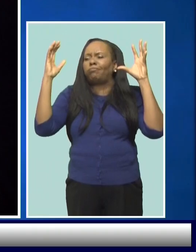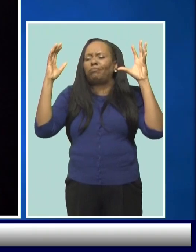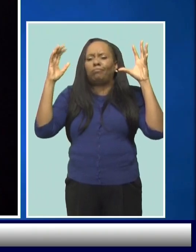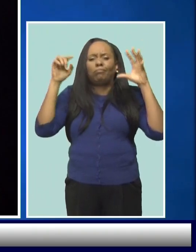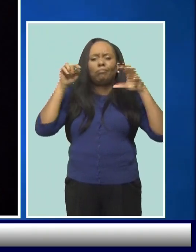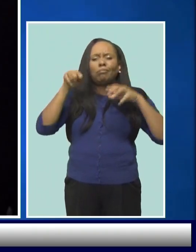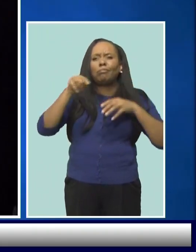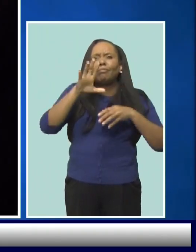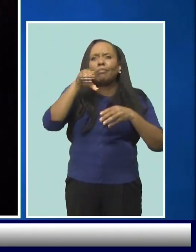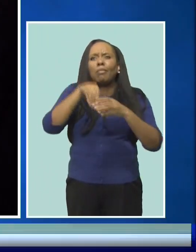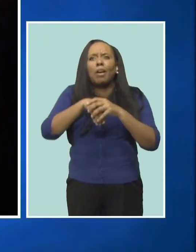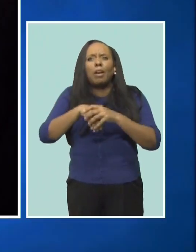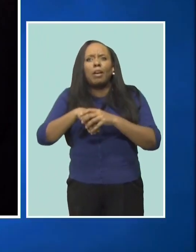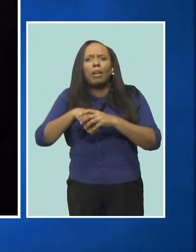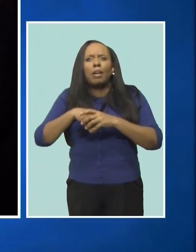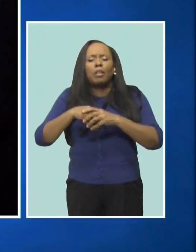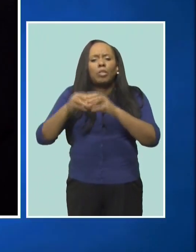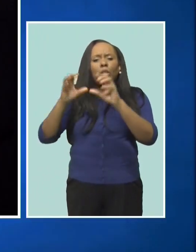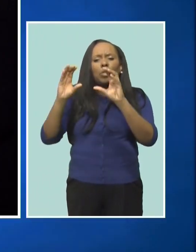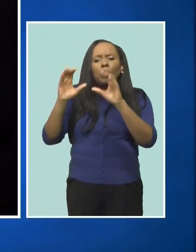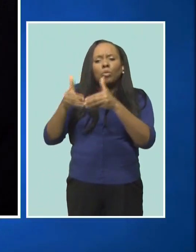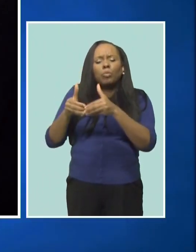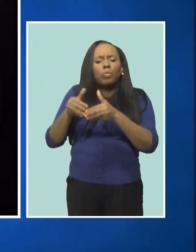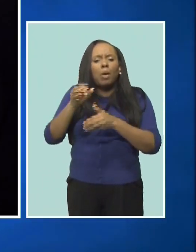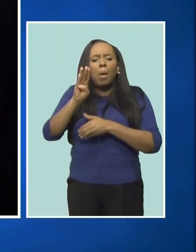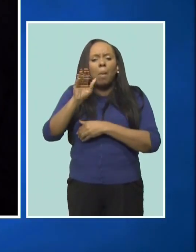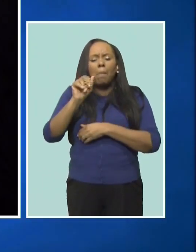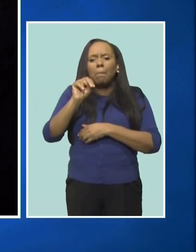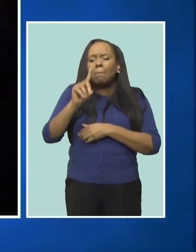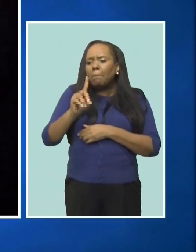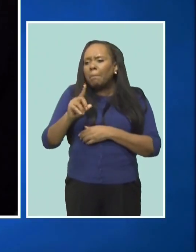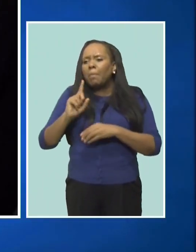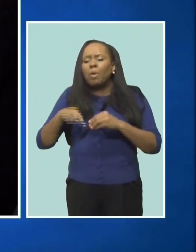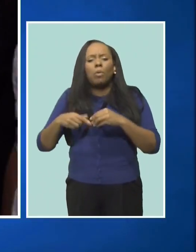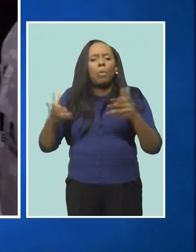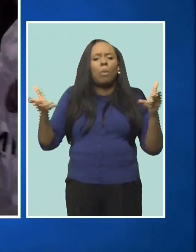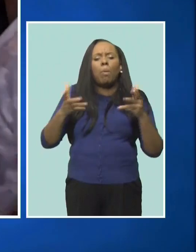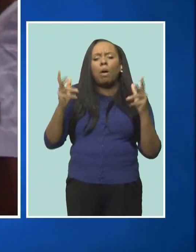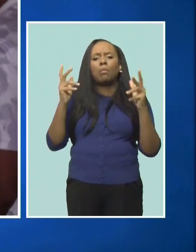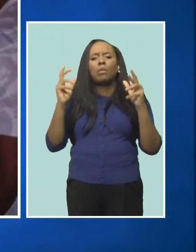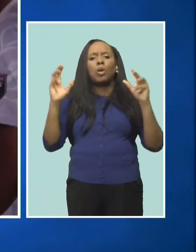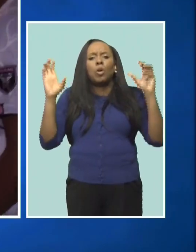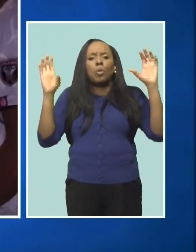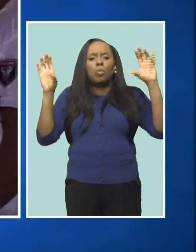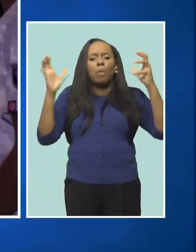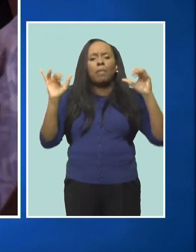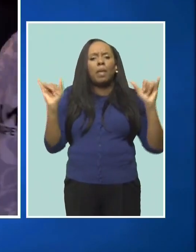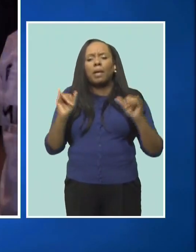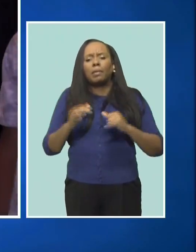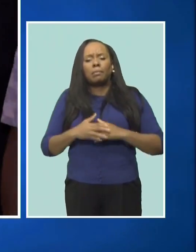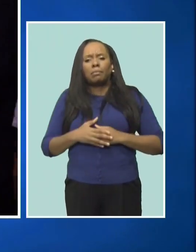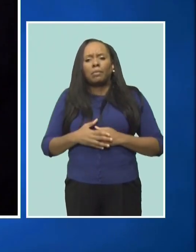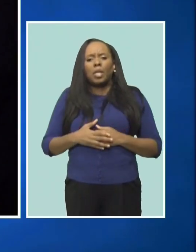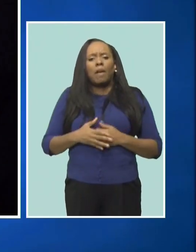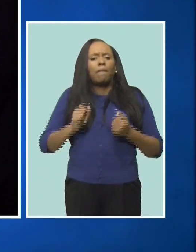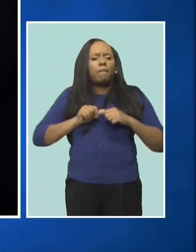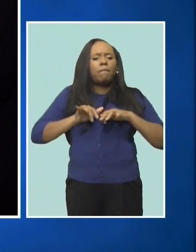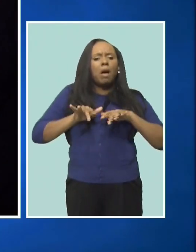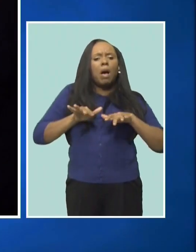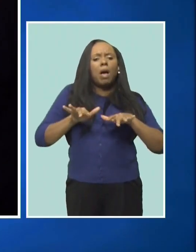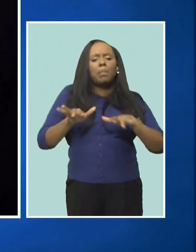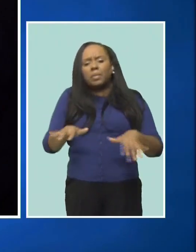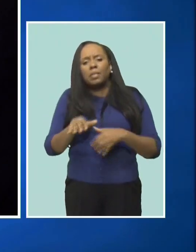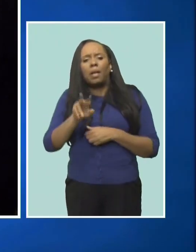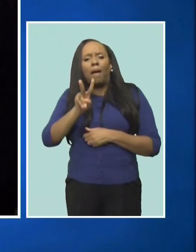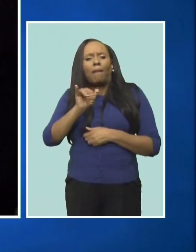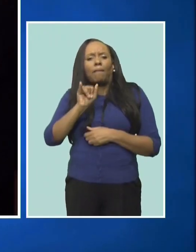that delivers on all the aspects of what Cropover should be. So we're talking about vibes, we're talking about quality costumes, we